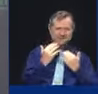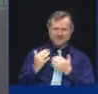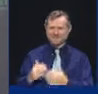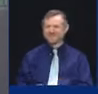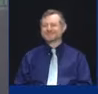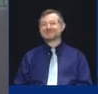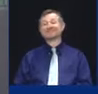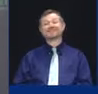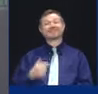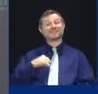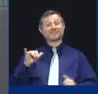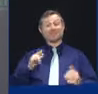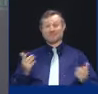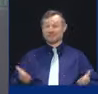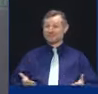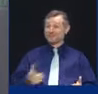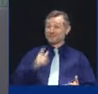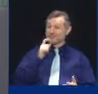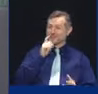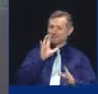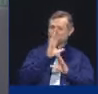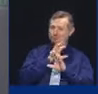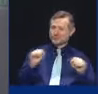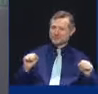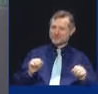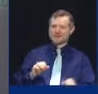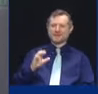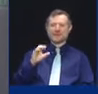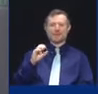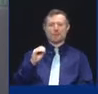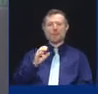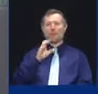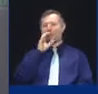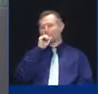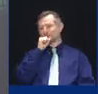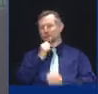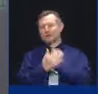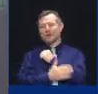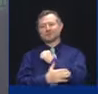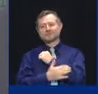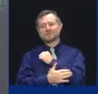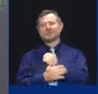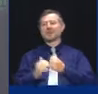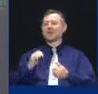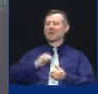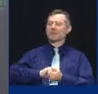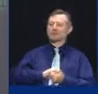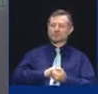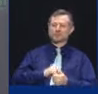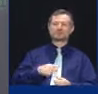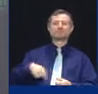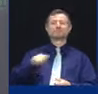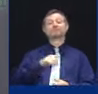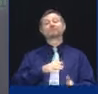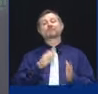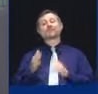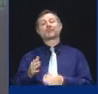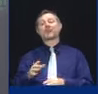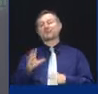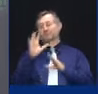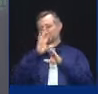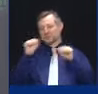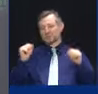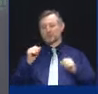Hallahan, President and CEO of the Orange County Partnership, Michael Oates, President, Hudson Valley